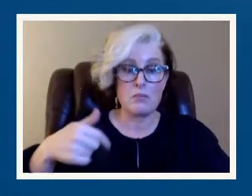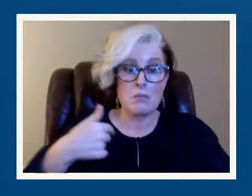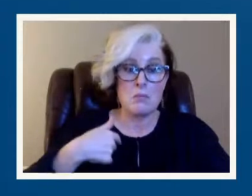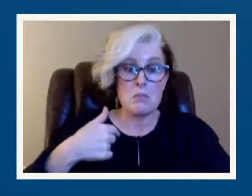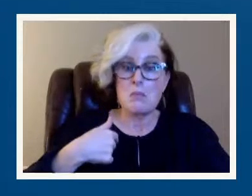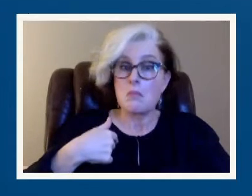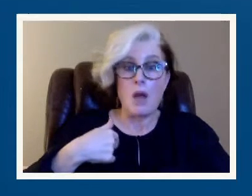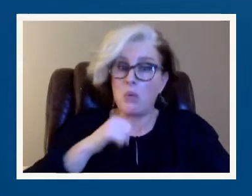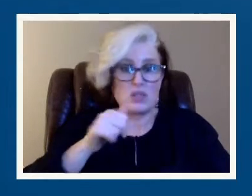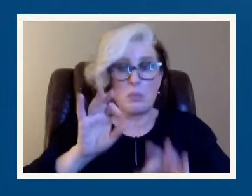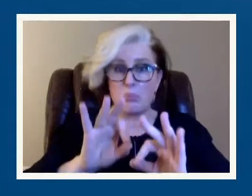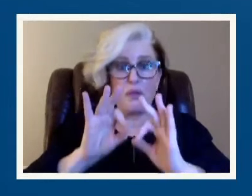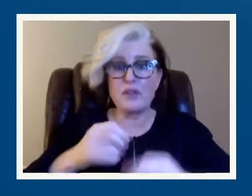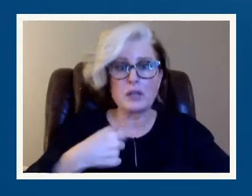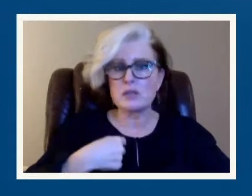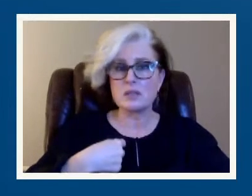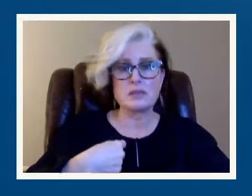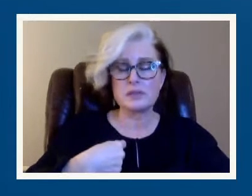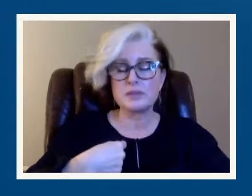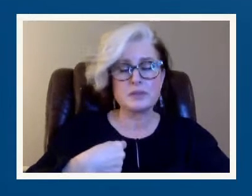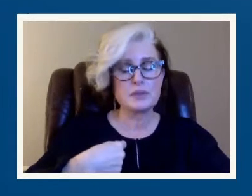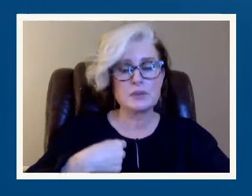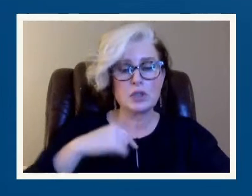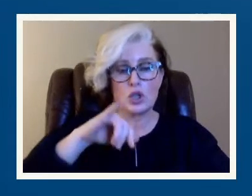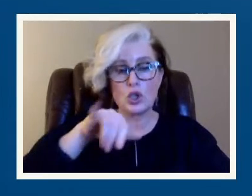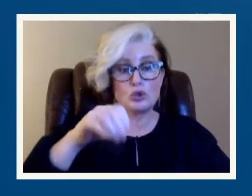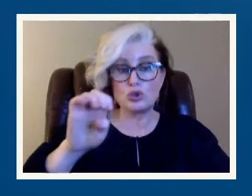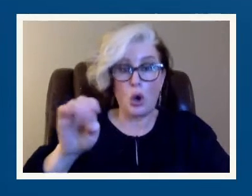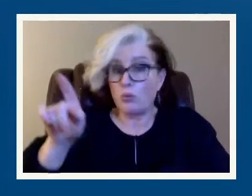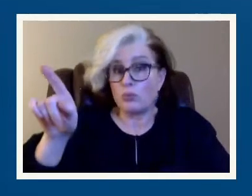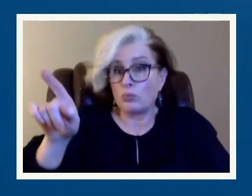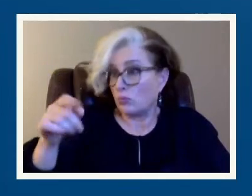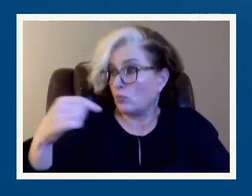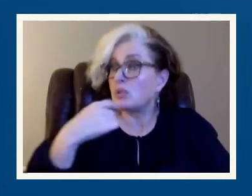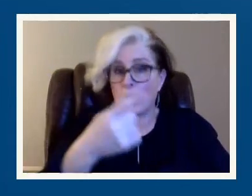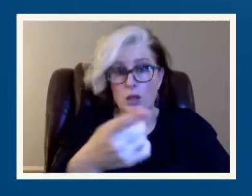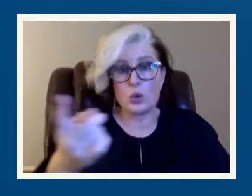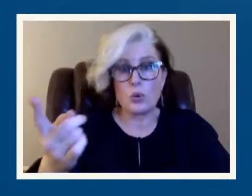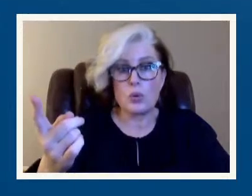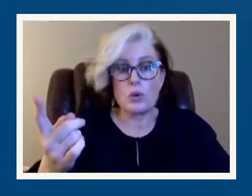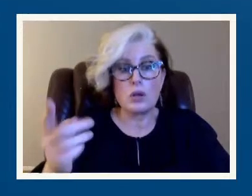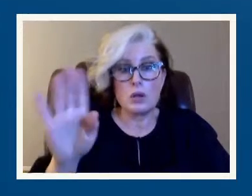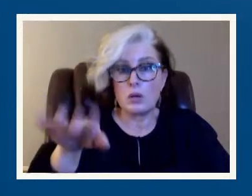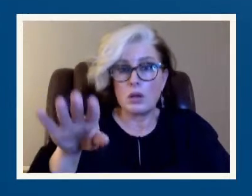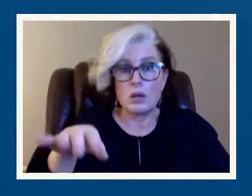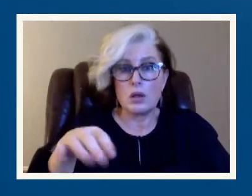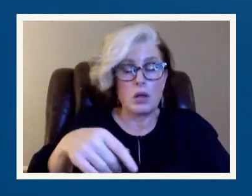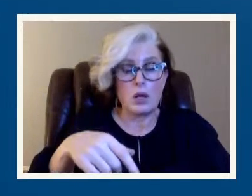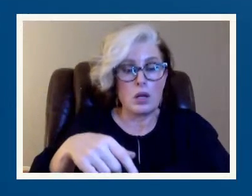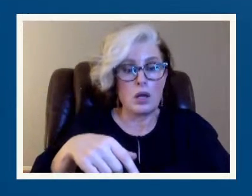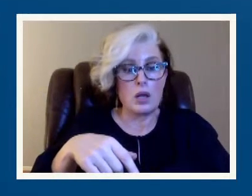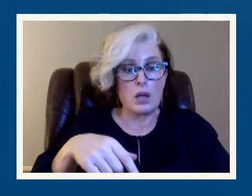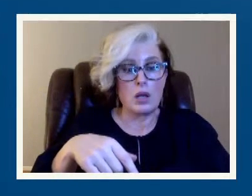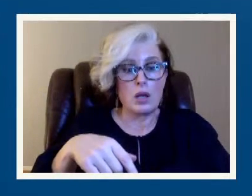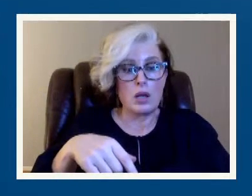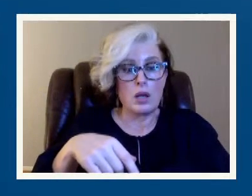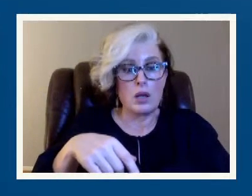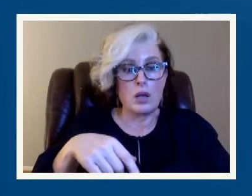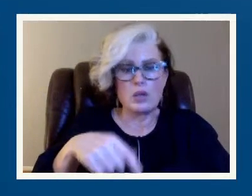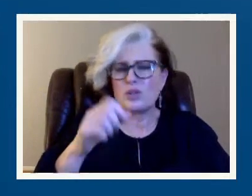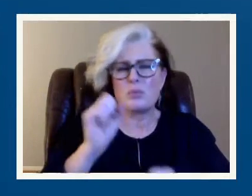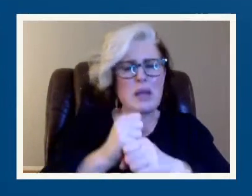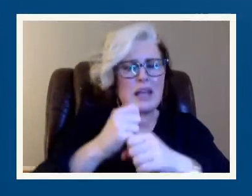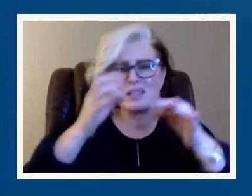I wasn't perfect. Joe, he'll tell you, listen, you're making decisions all the